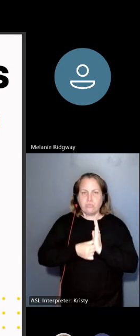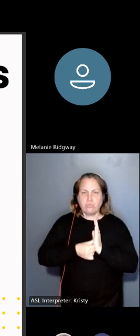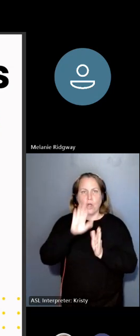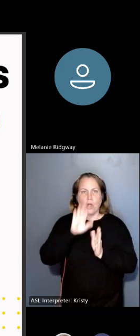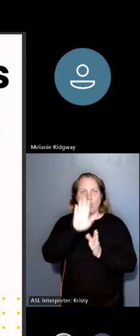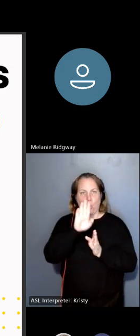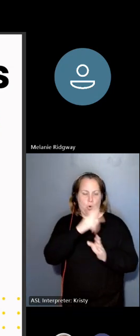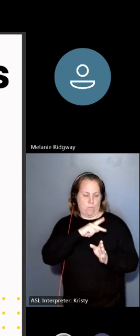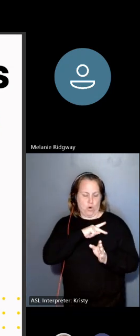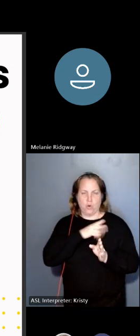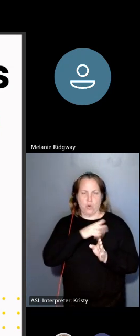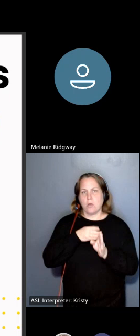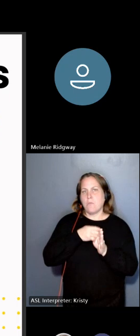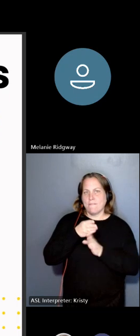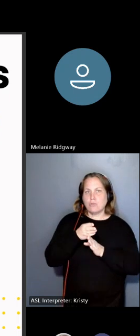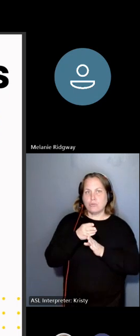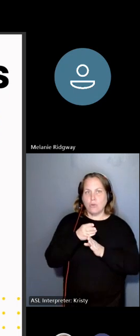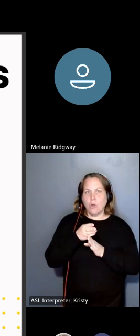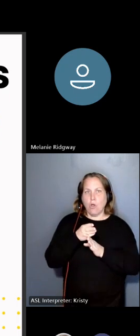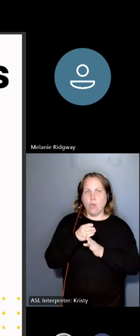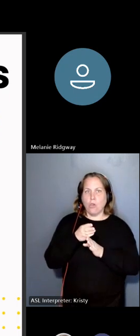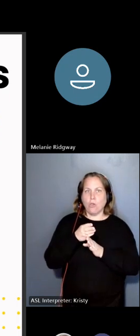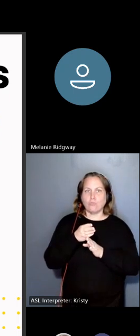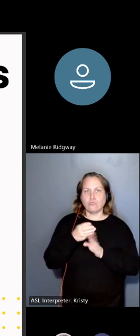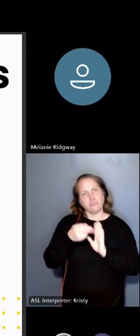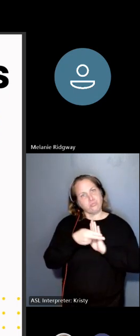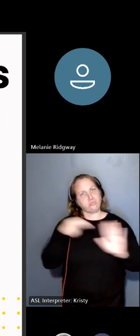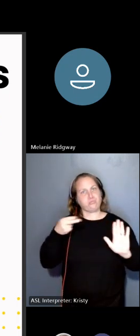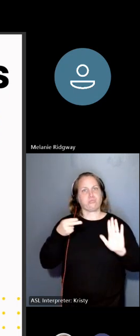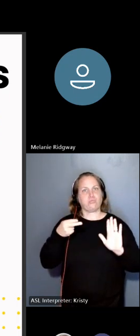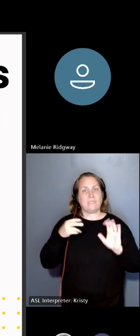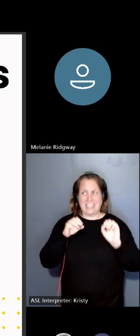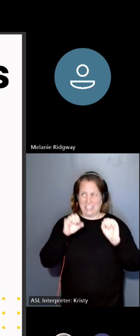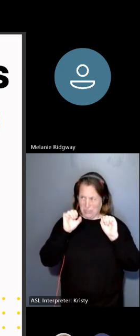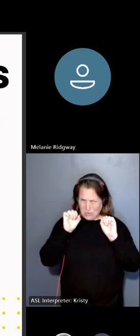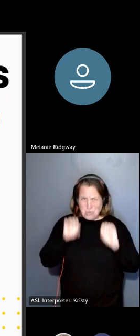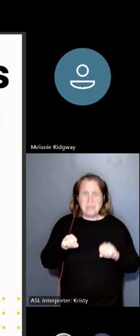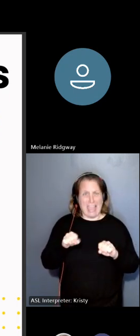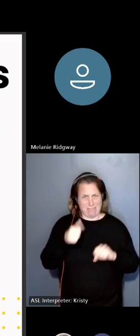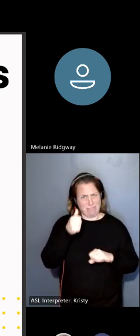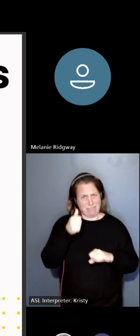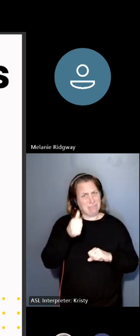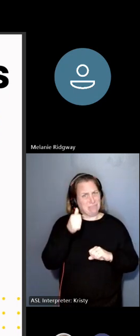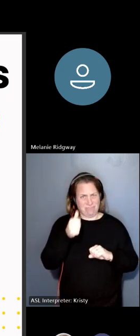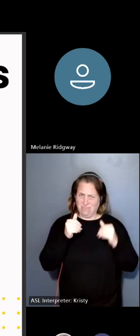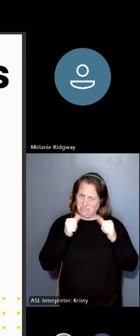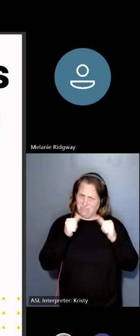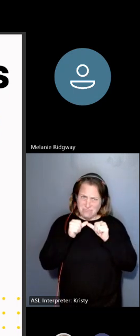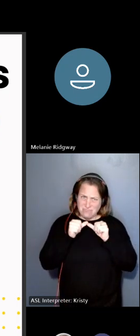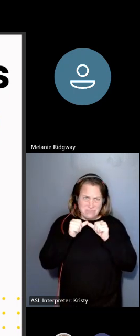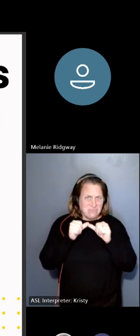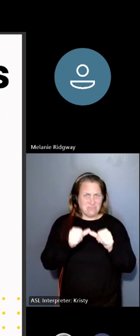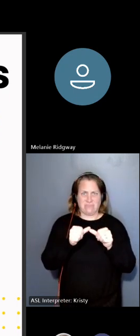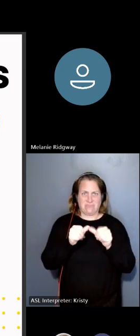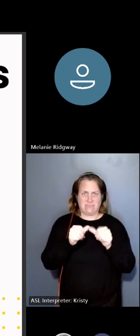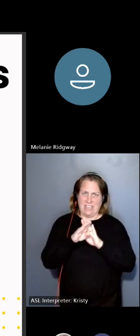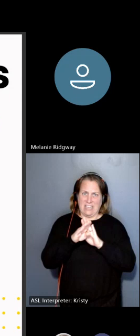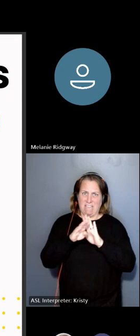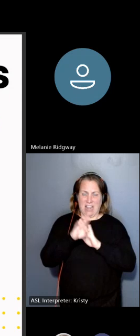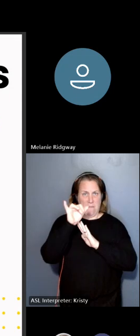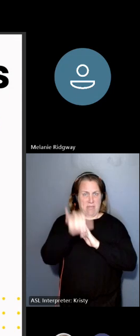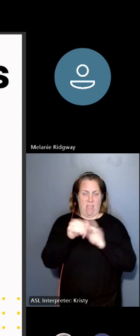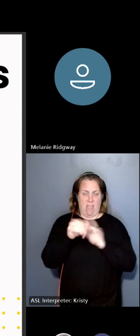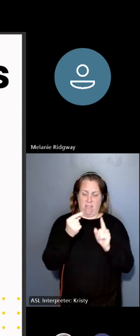You can start to develop a solid reputation as an effective